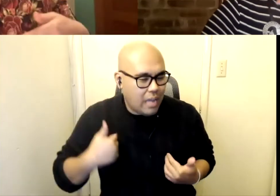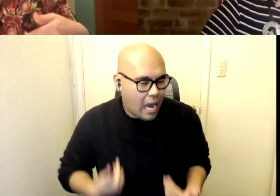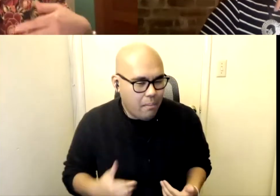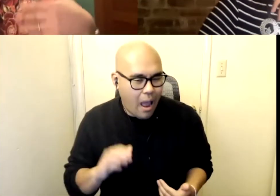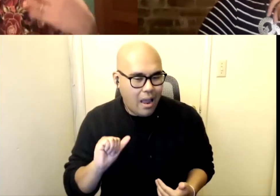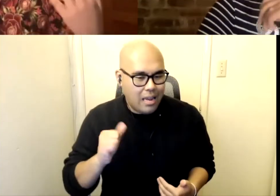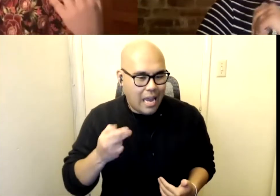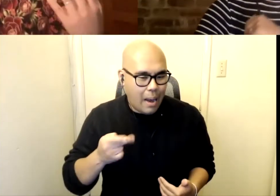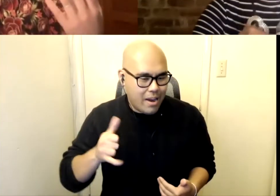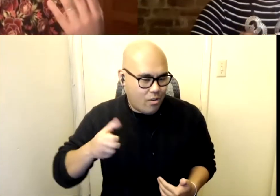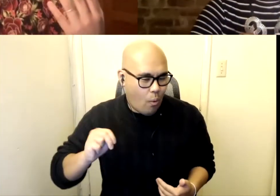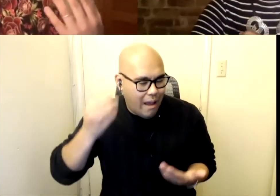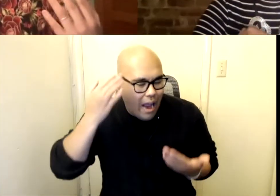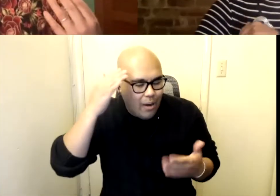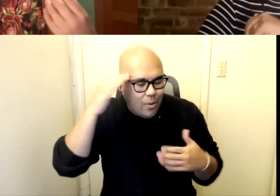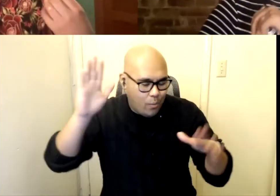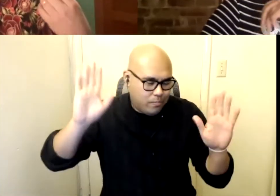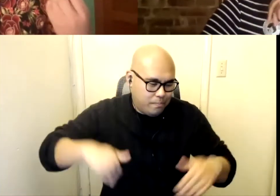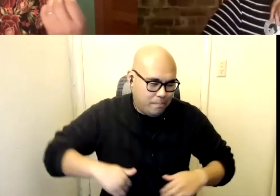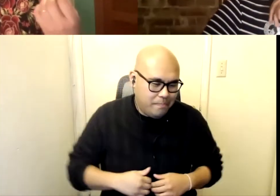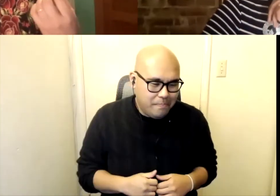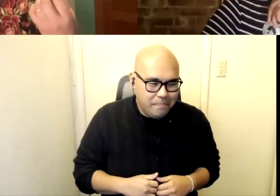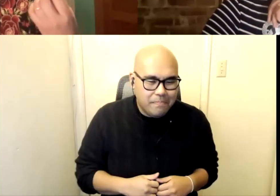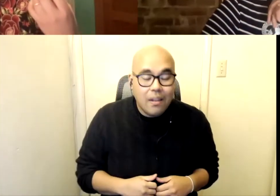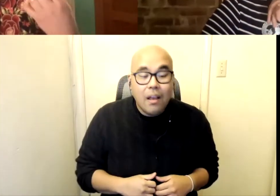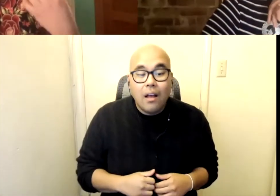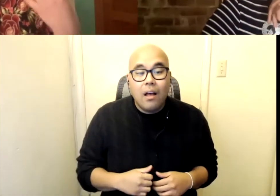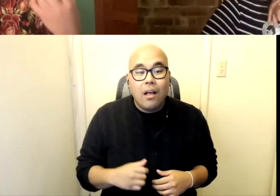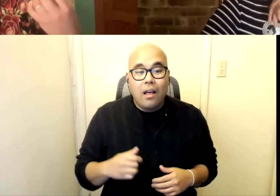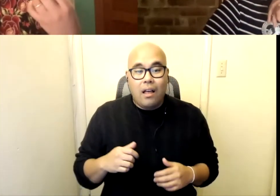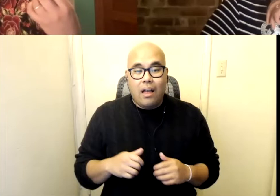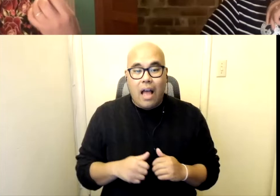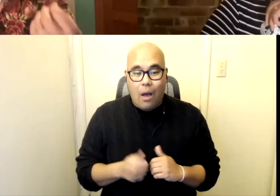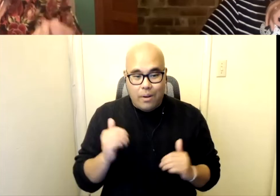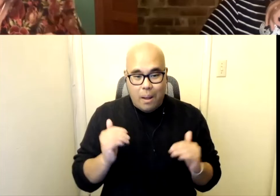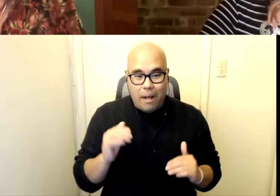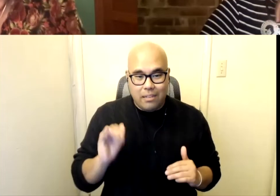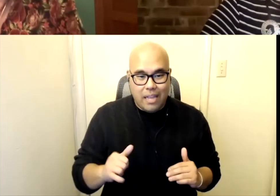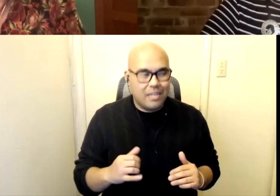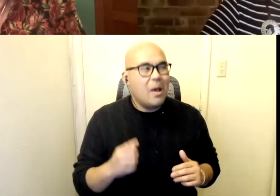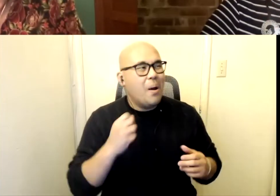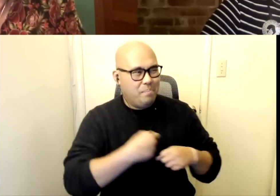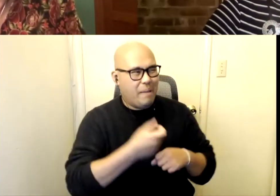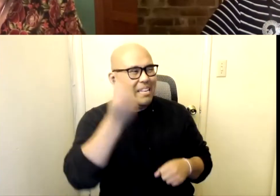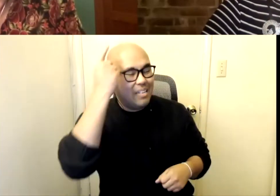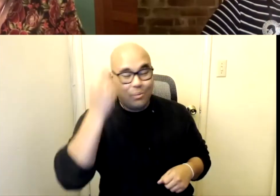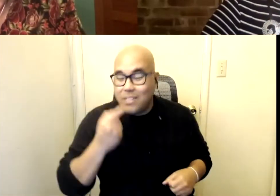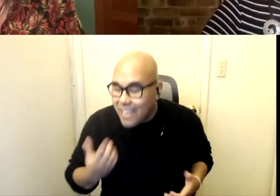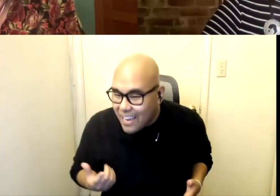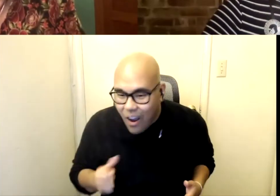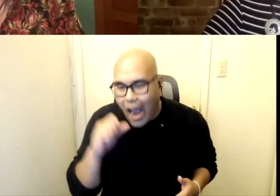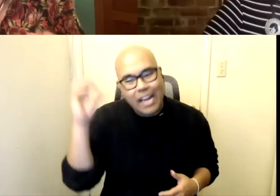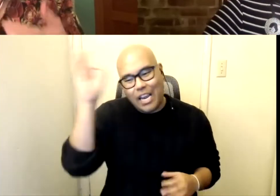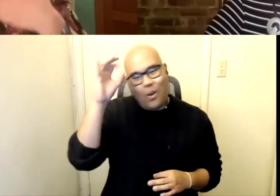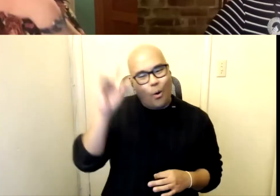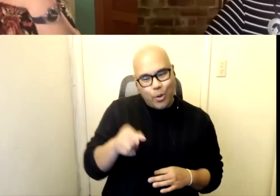don't know, the way to the way to balance the Not sense know that that. anything. That makes sense. Sorry, what did you say? I did not know you were a Capricorn, but